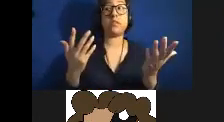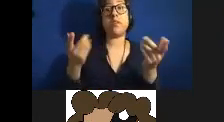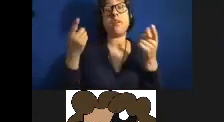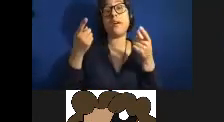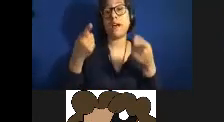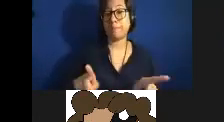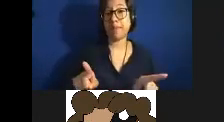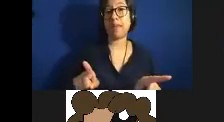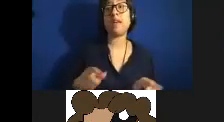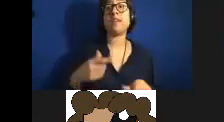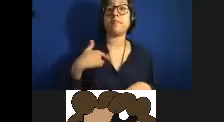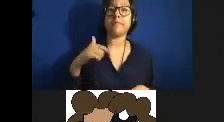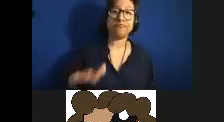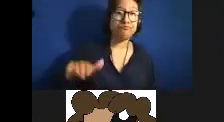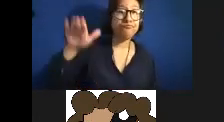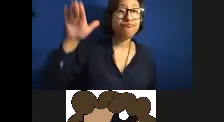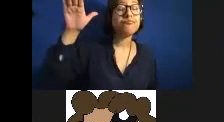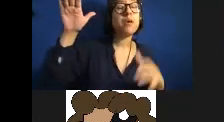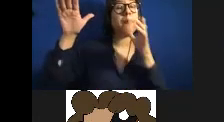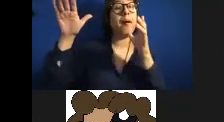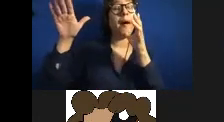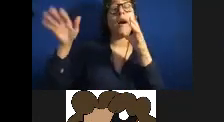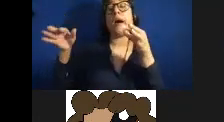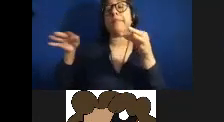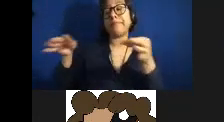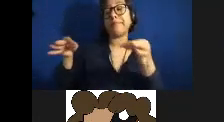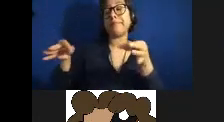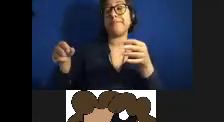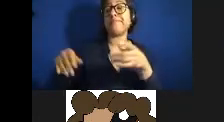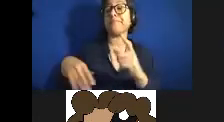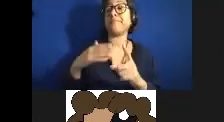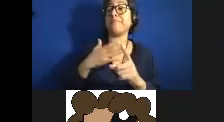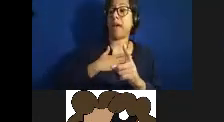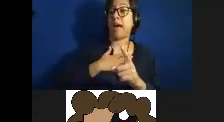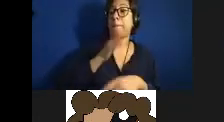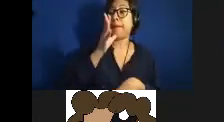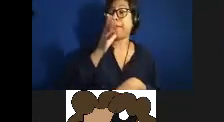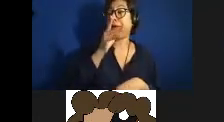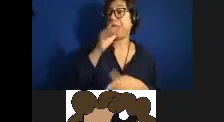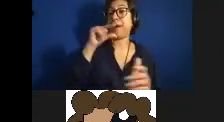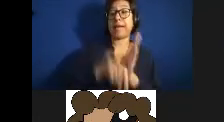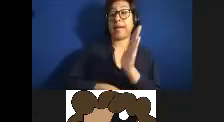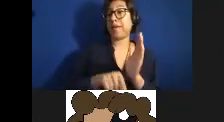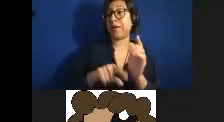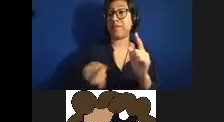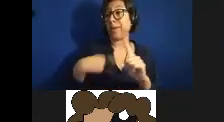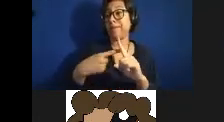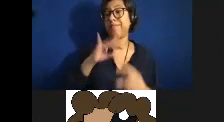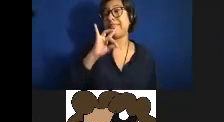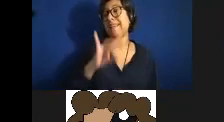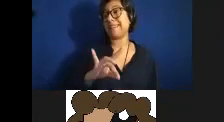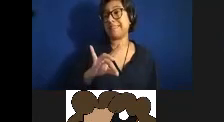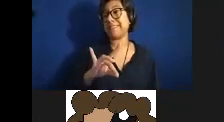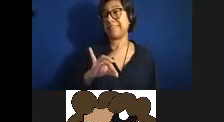with me, she told me that her mother was killed when she was 8, waiting in an employment line